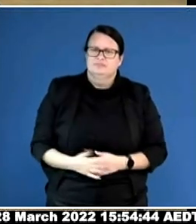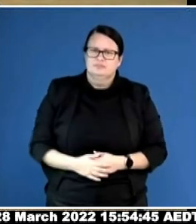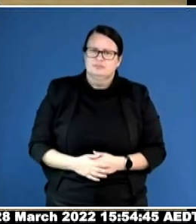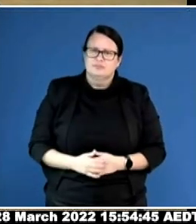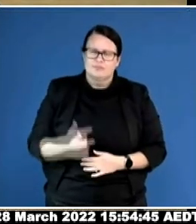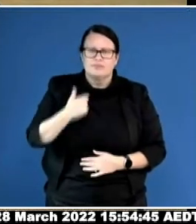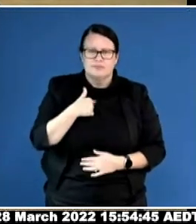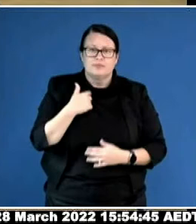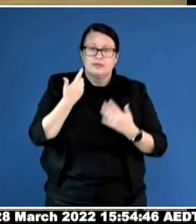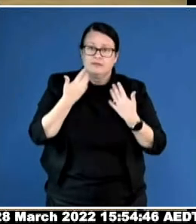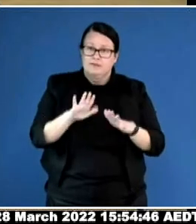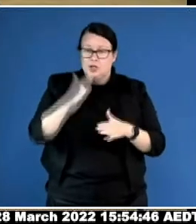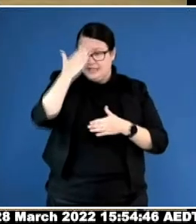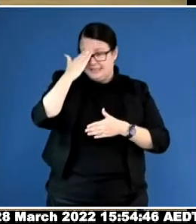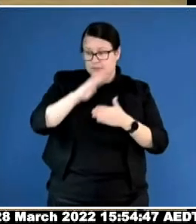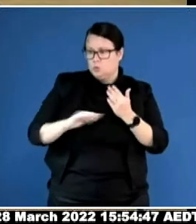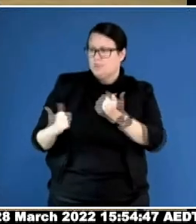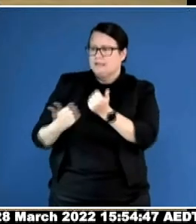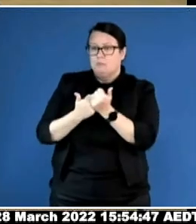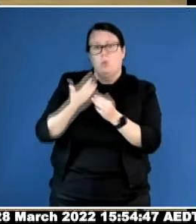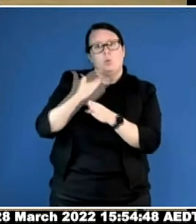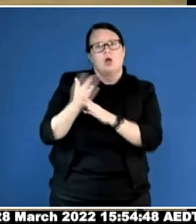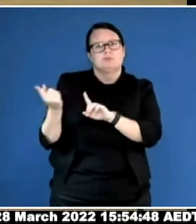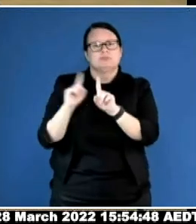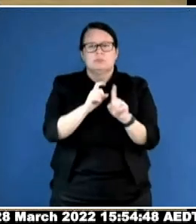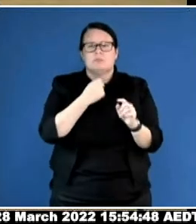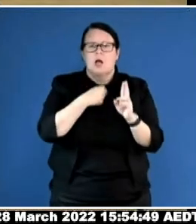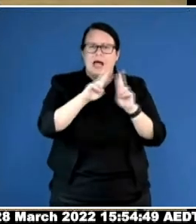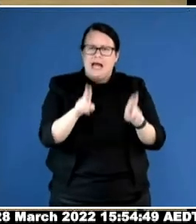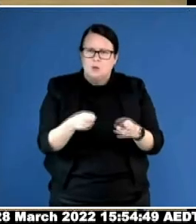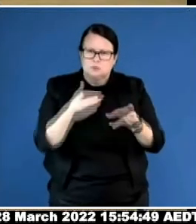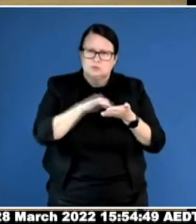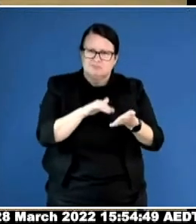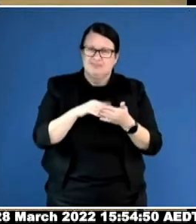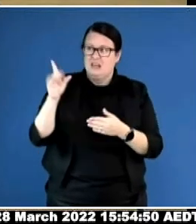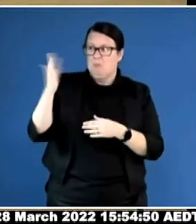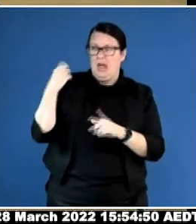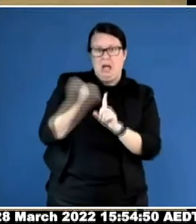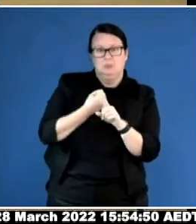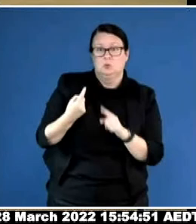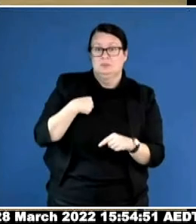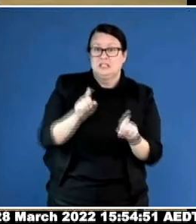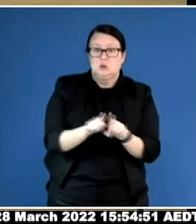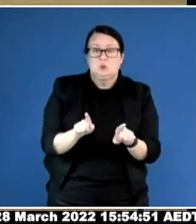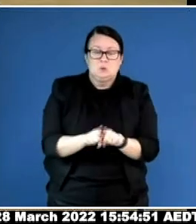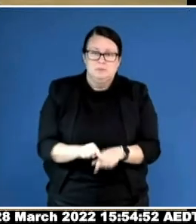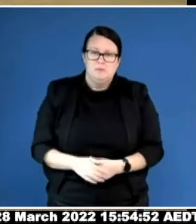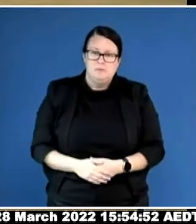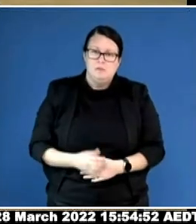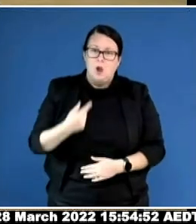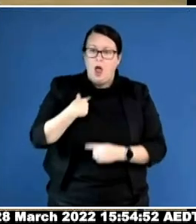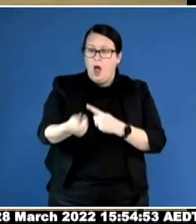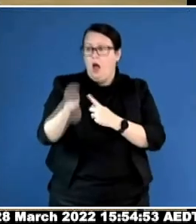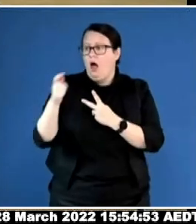with support workers, that come to my home to provide assistance that have been abusive. I employ my